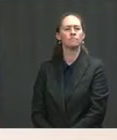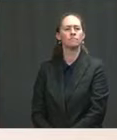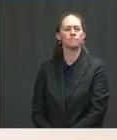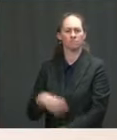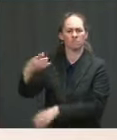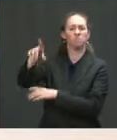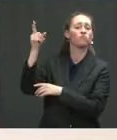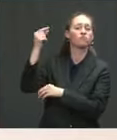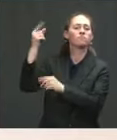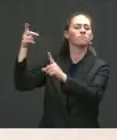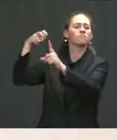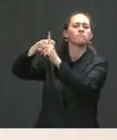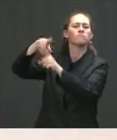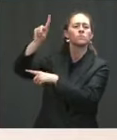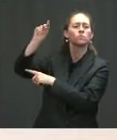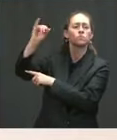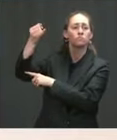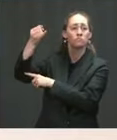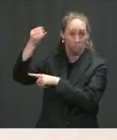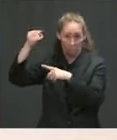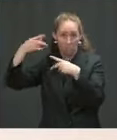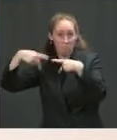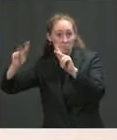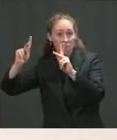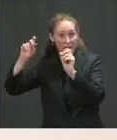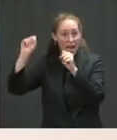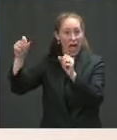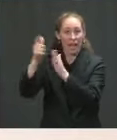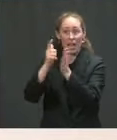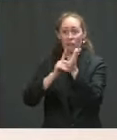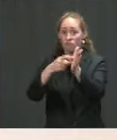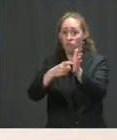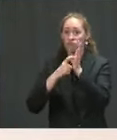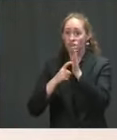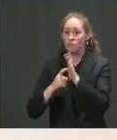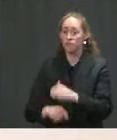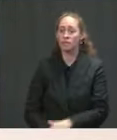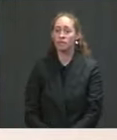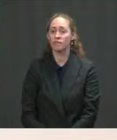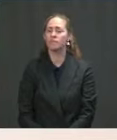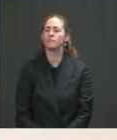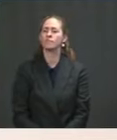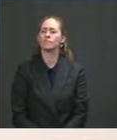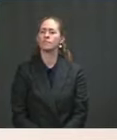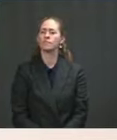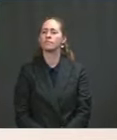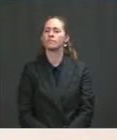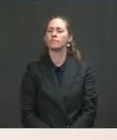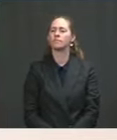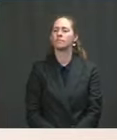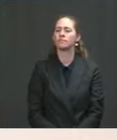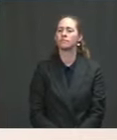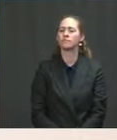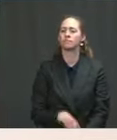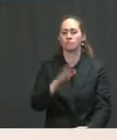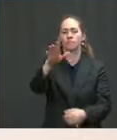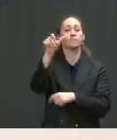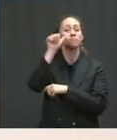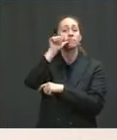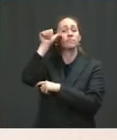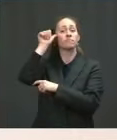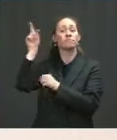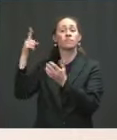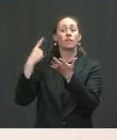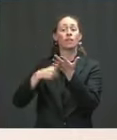vaccine? So when he said that across about the mandate across the country, I would encourage